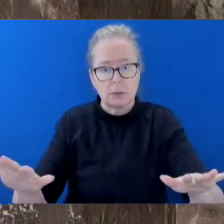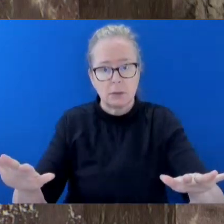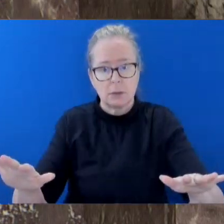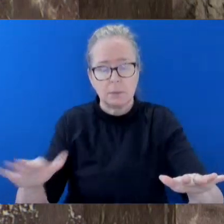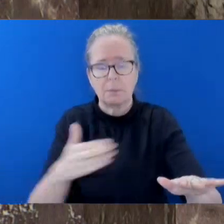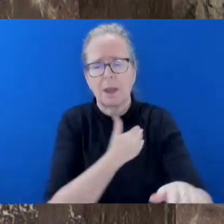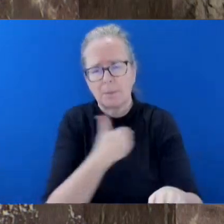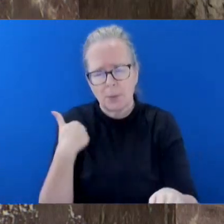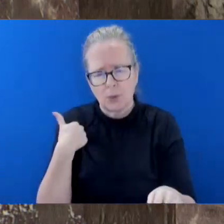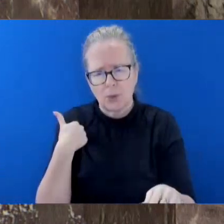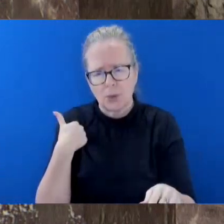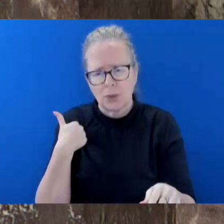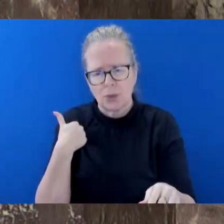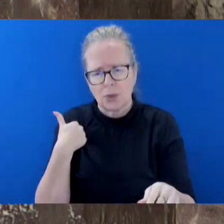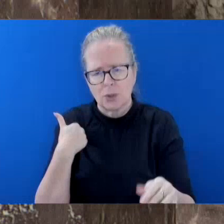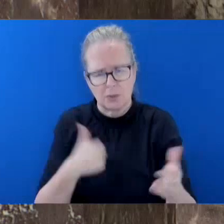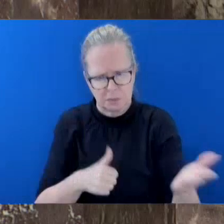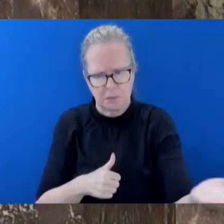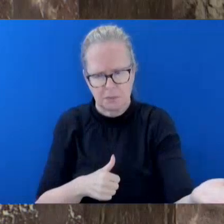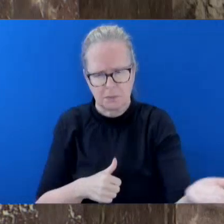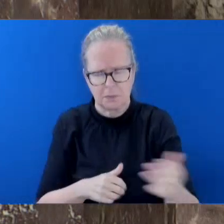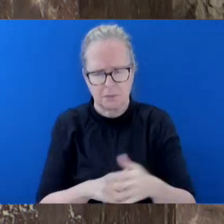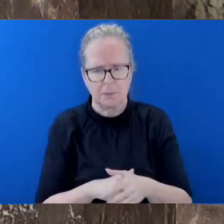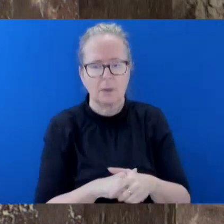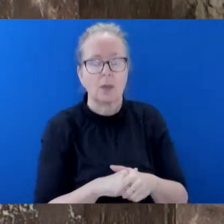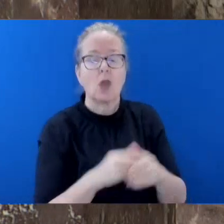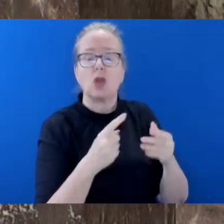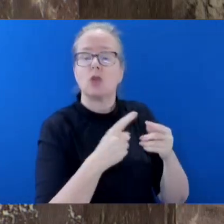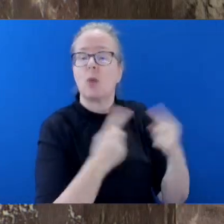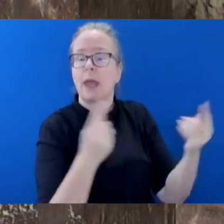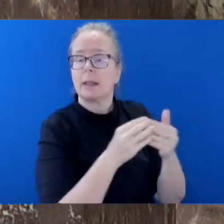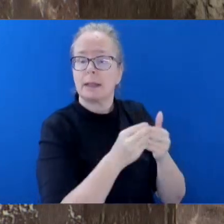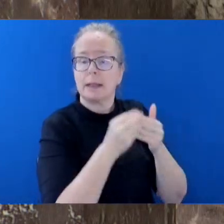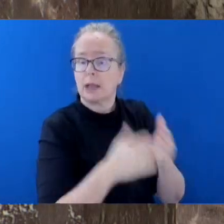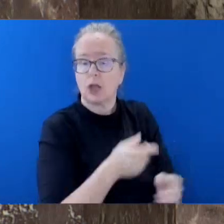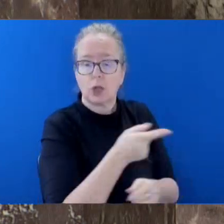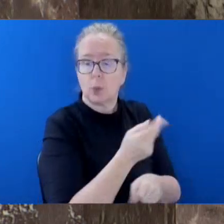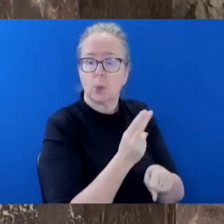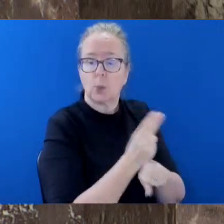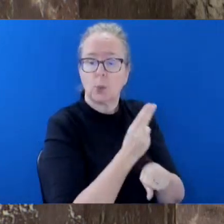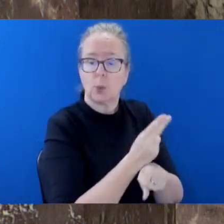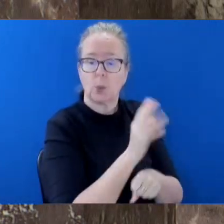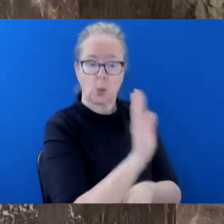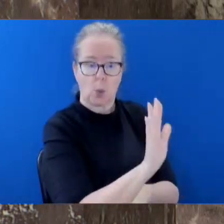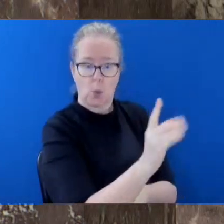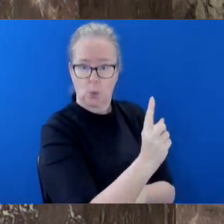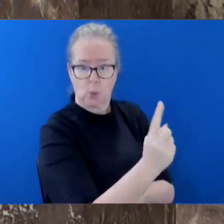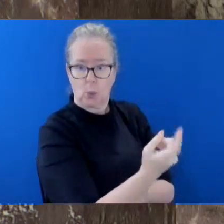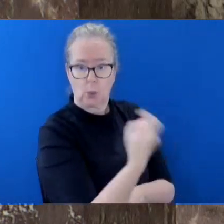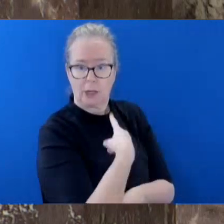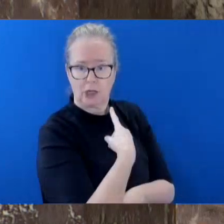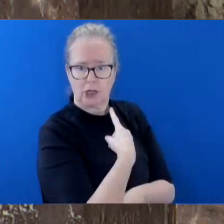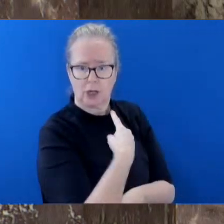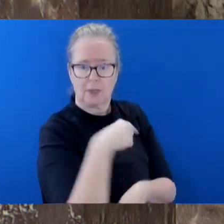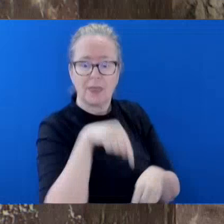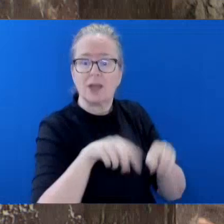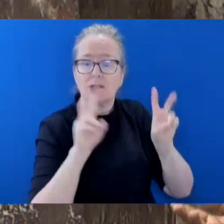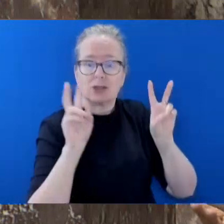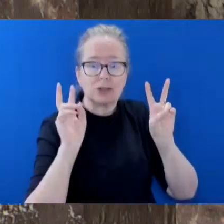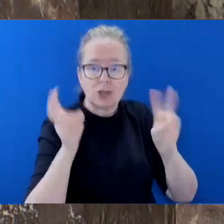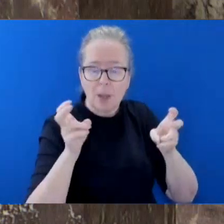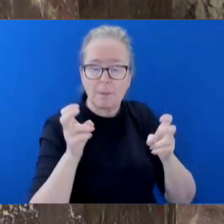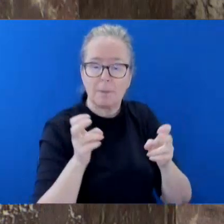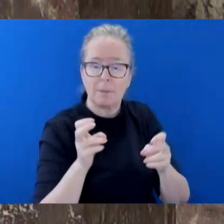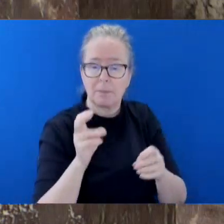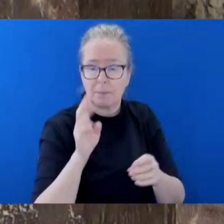the official opposition leader used his question on a topic that most British Columbians are not even thinking about, and he's criticizing the